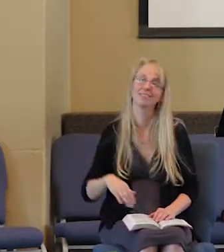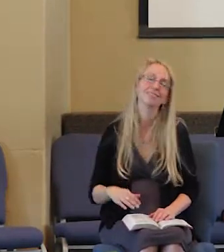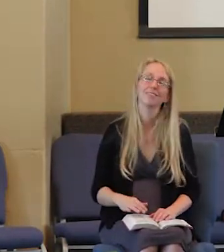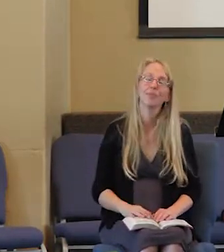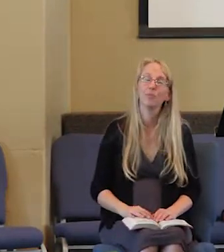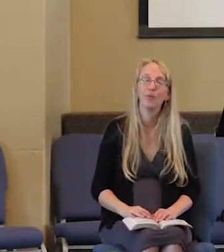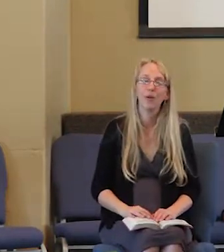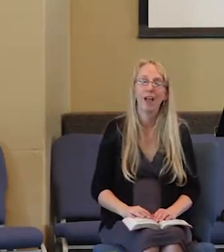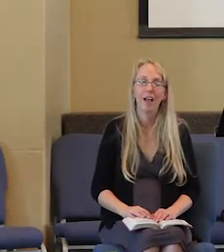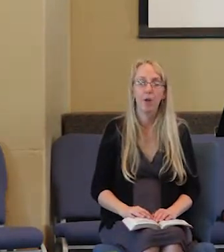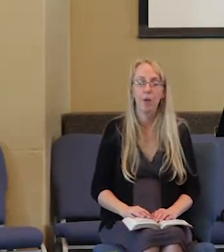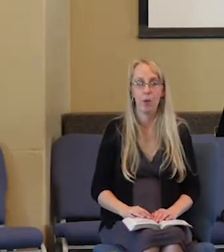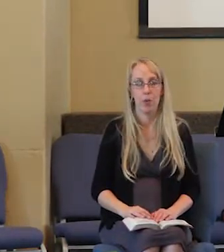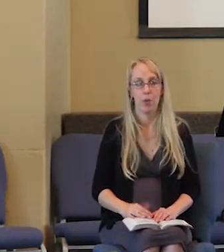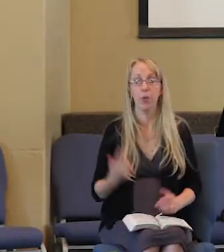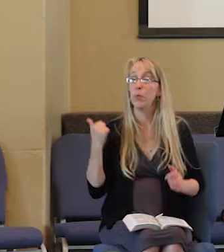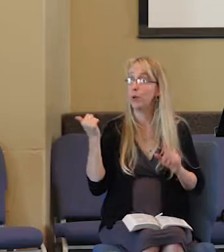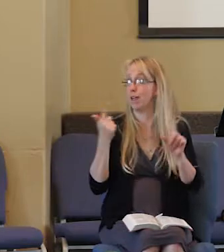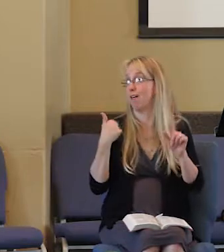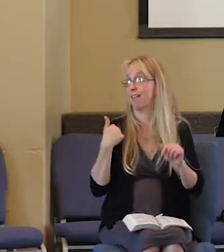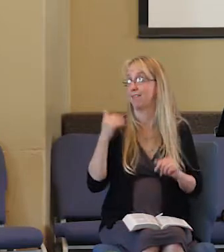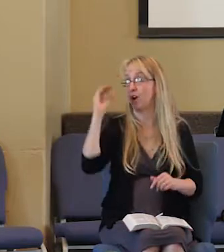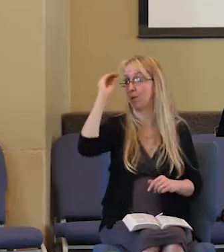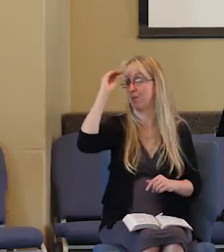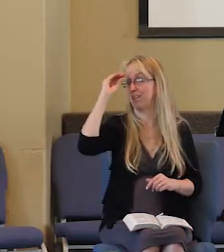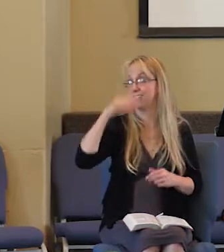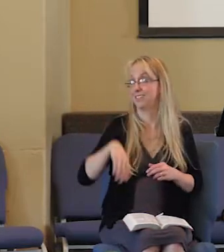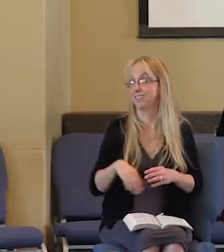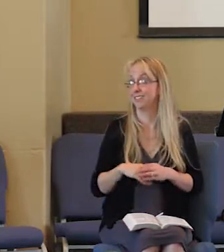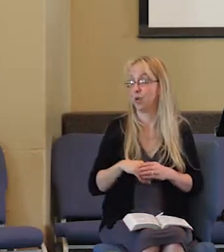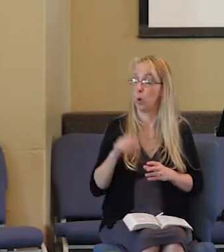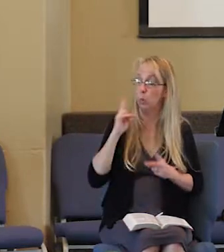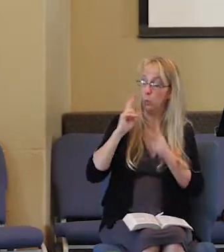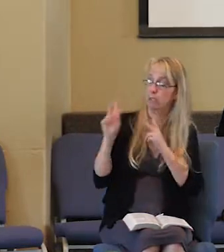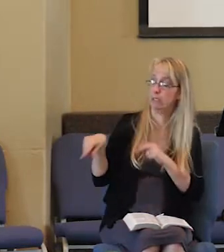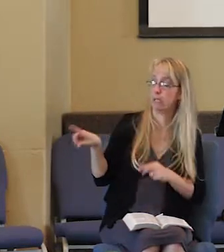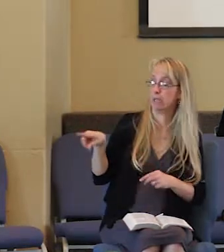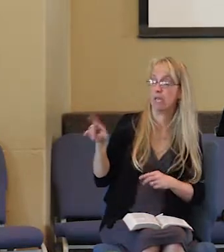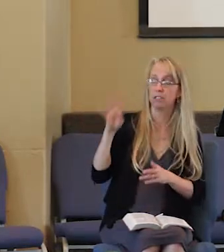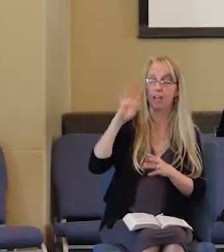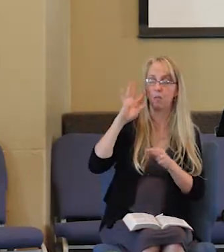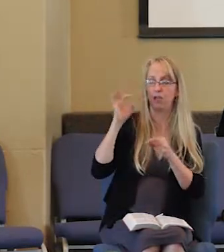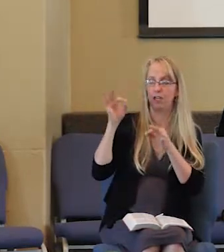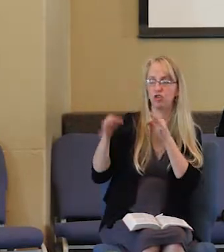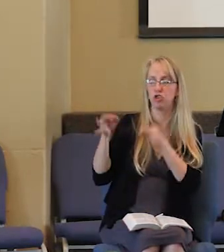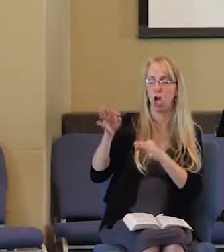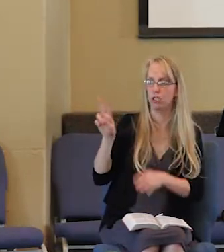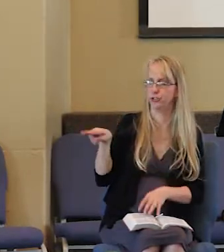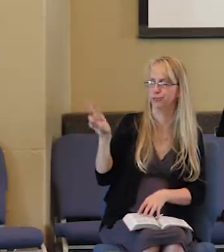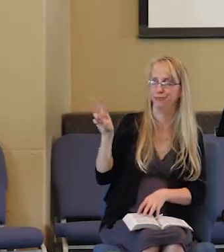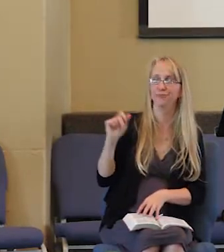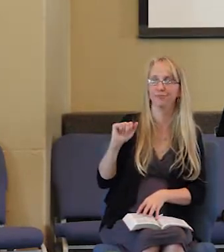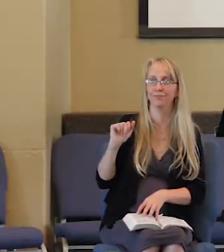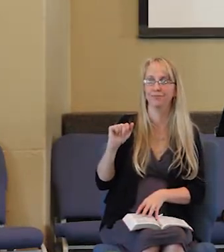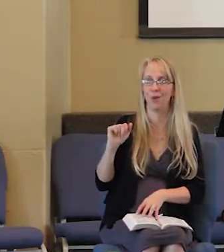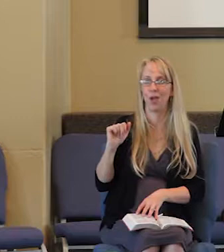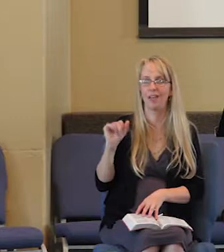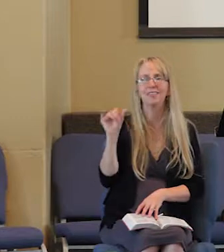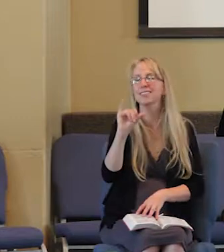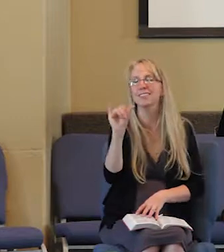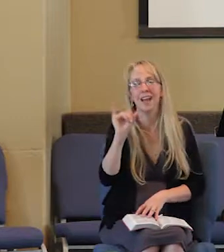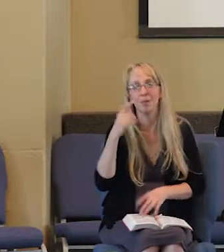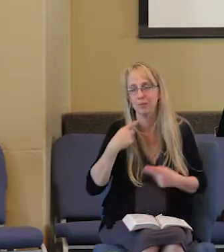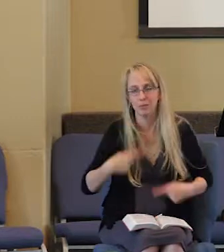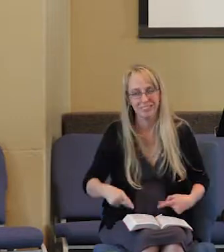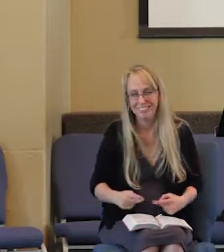See, we all have our opinions. We see things and we make judgments. Well, so did the